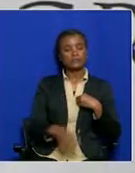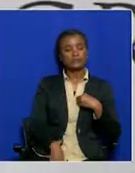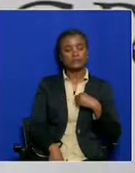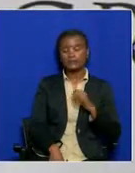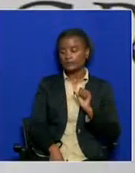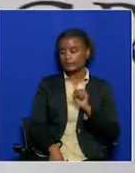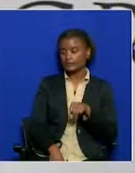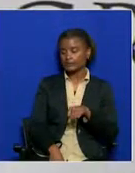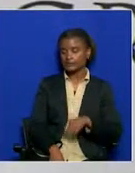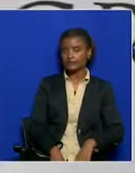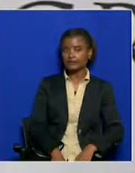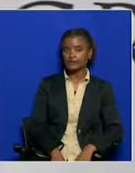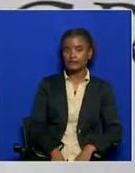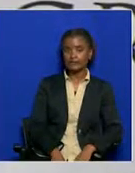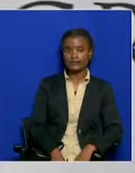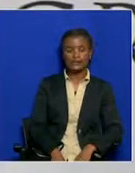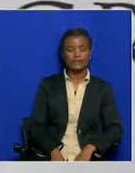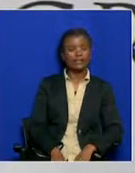But clearly you did.